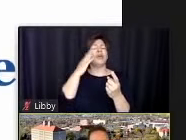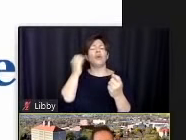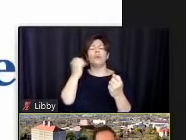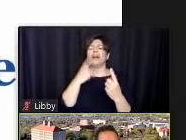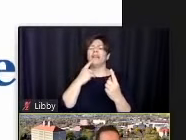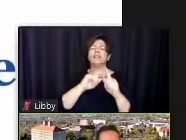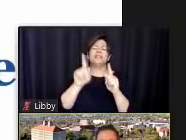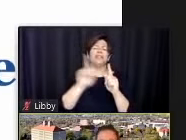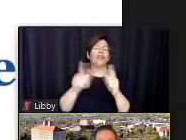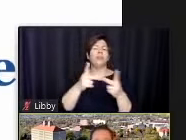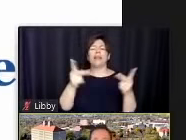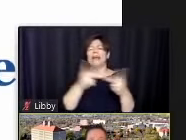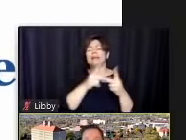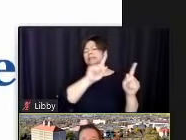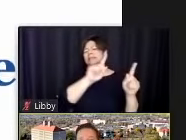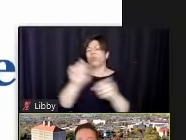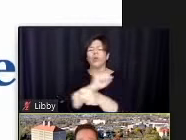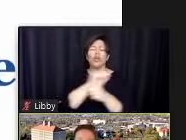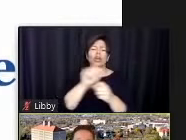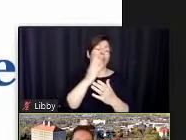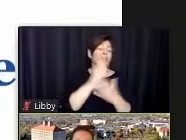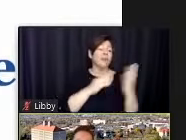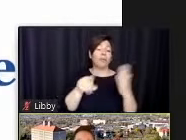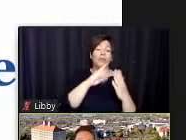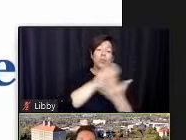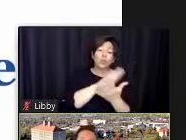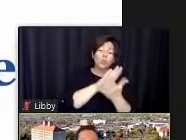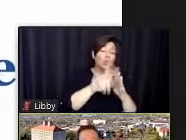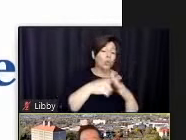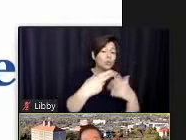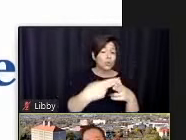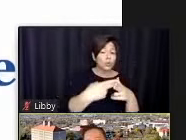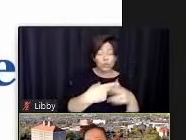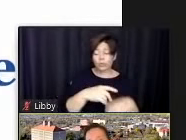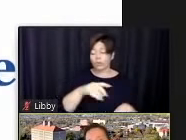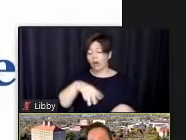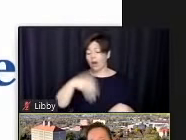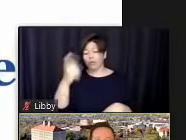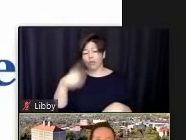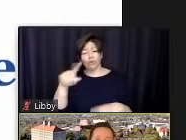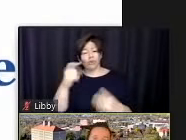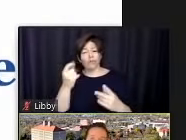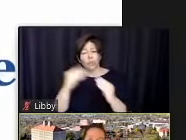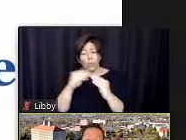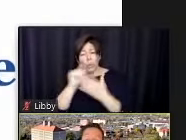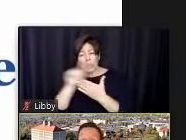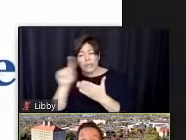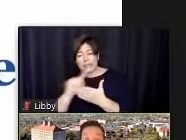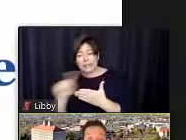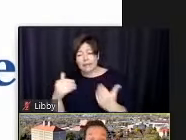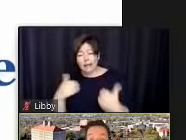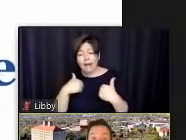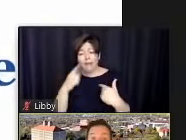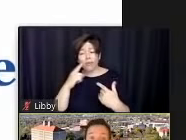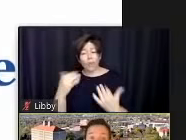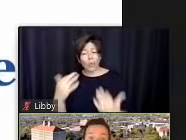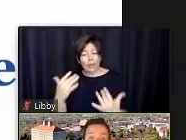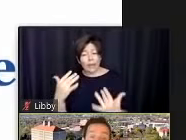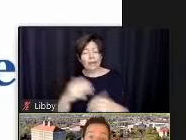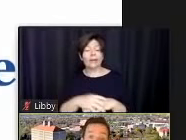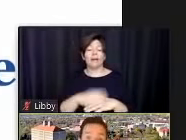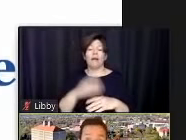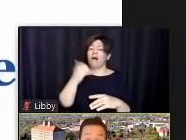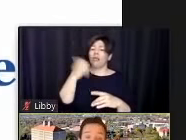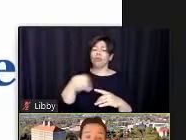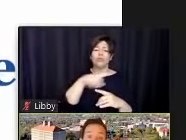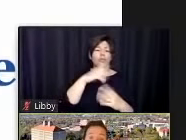places. Some of us, school starting very, very soon. Others of us, we have a few more weeks. Others of us, it may be shifting as